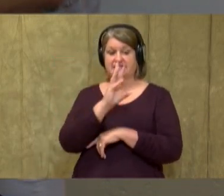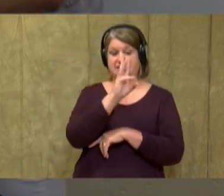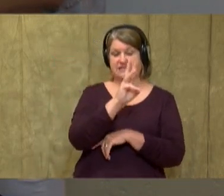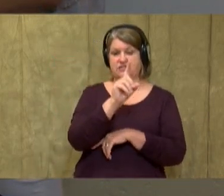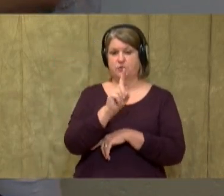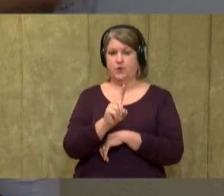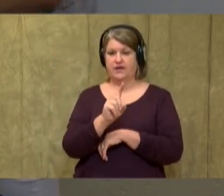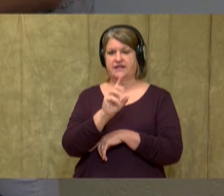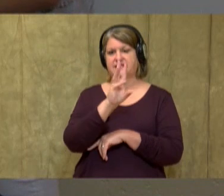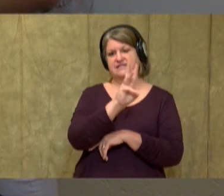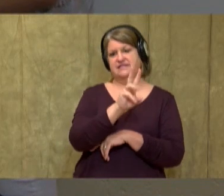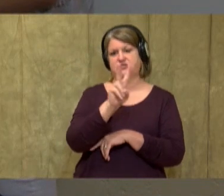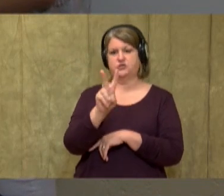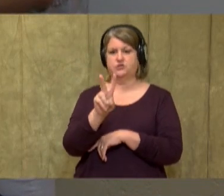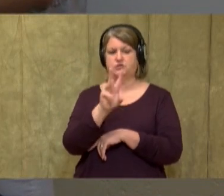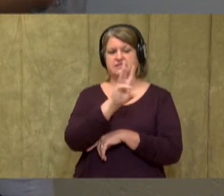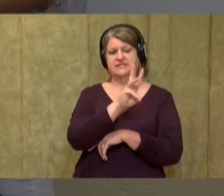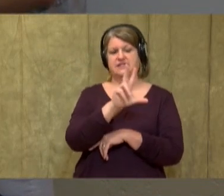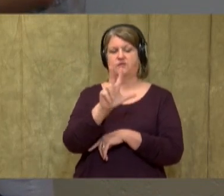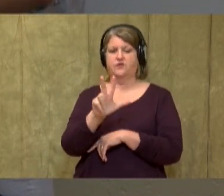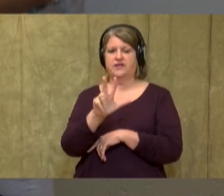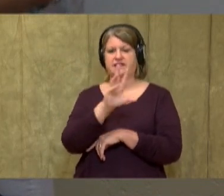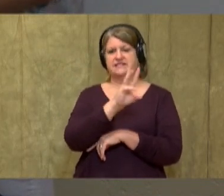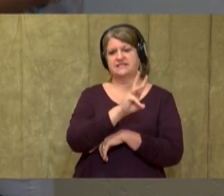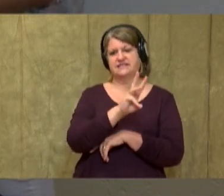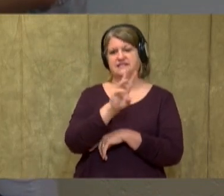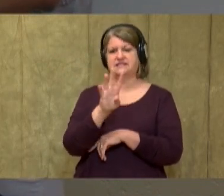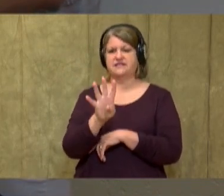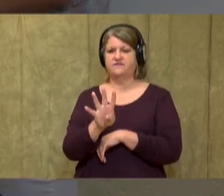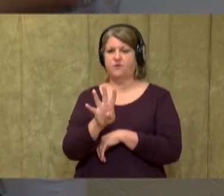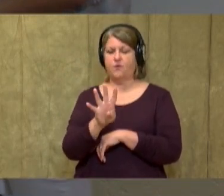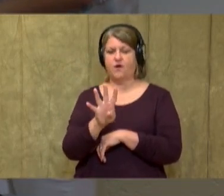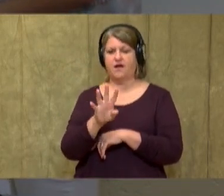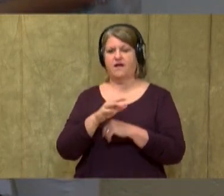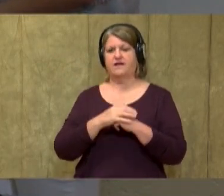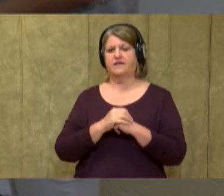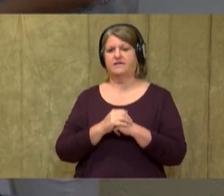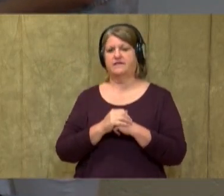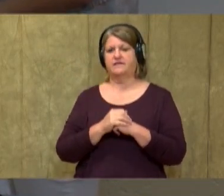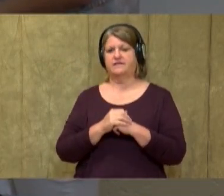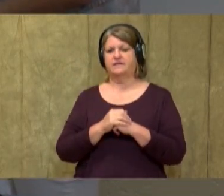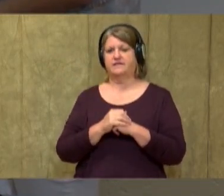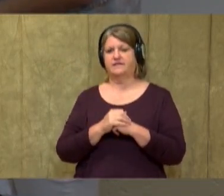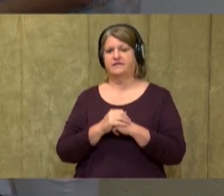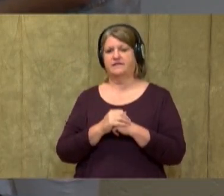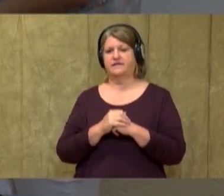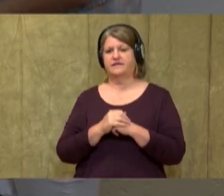61, 62, 63, 64.